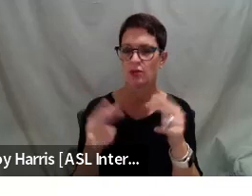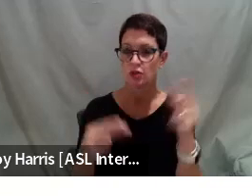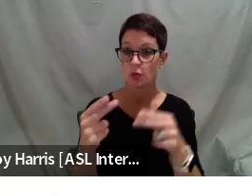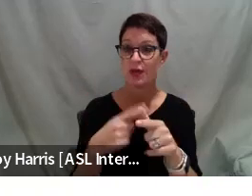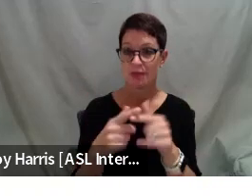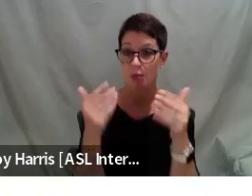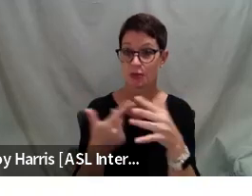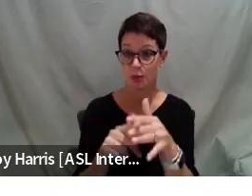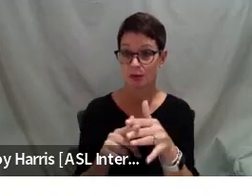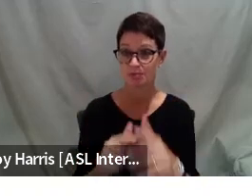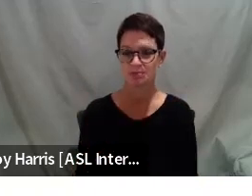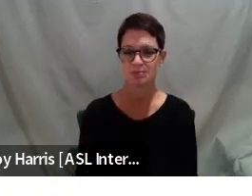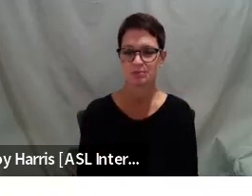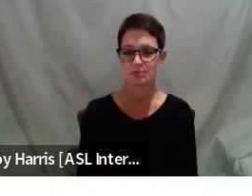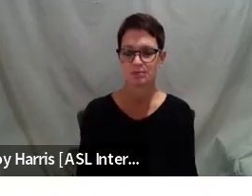started.